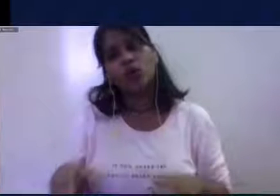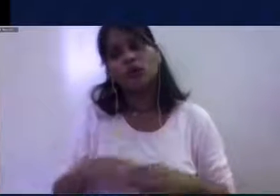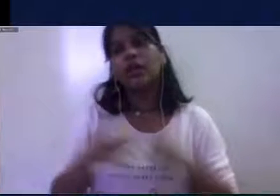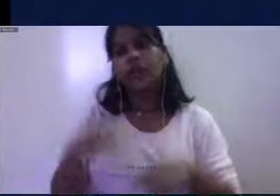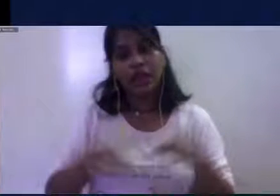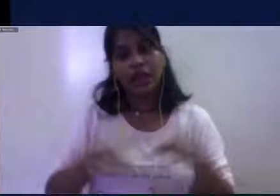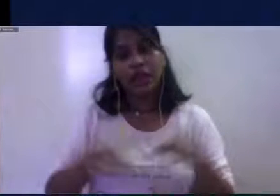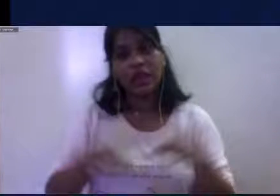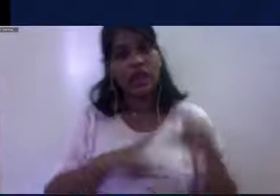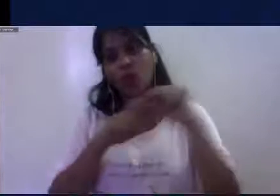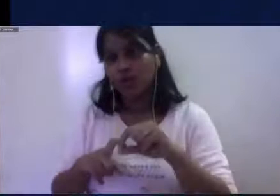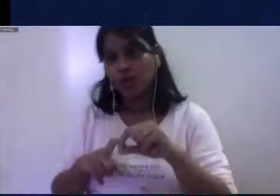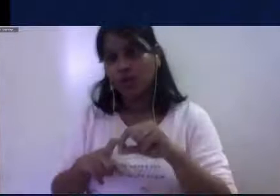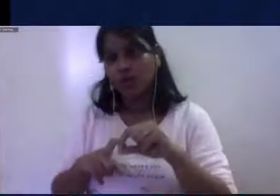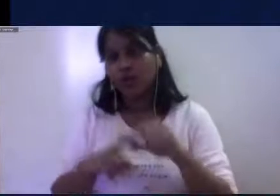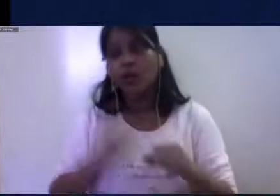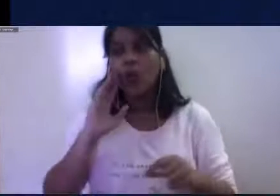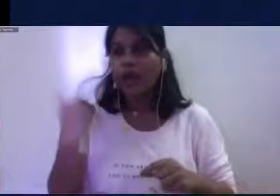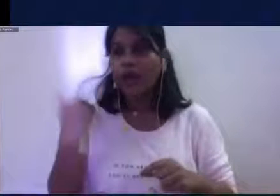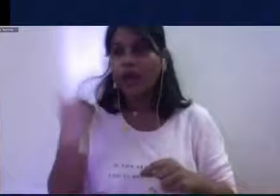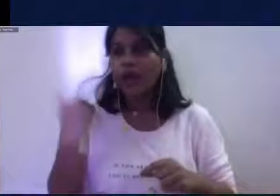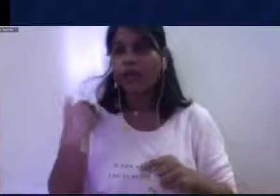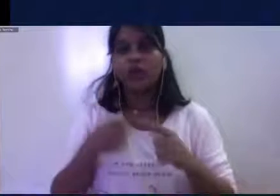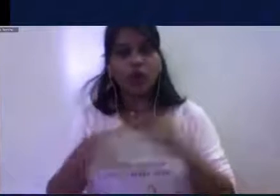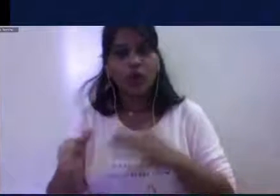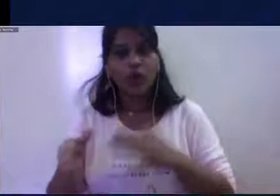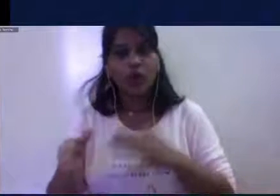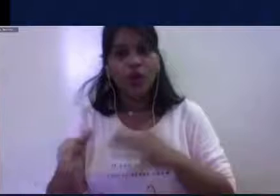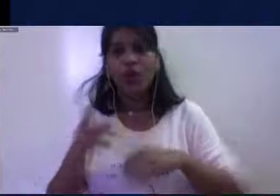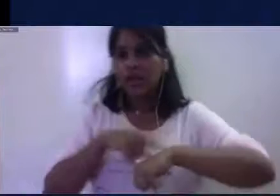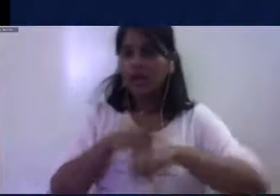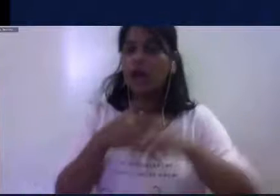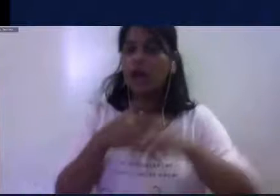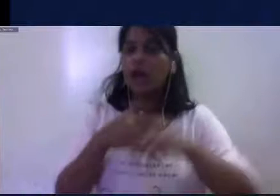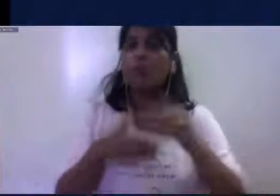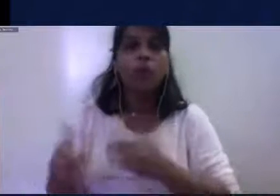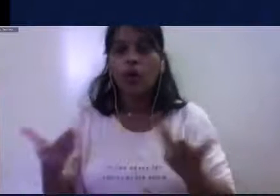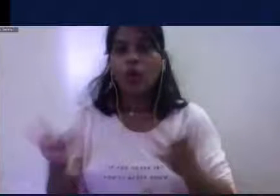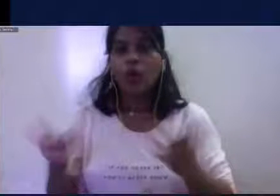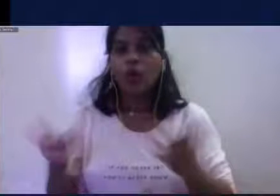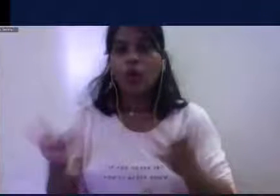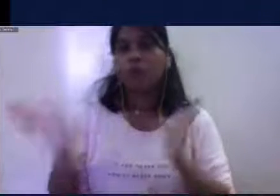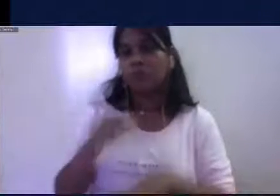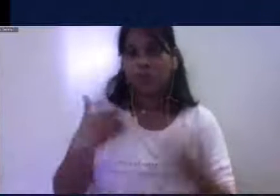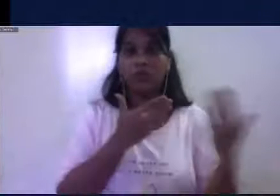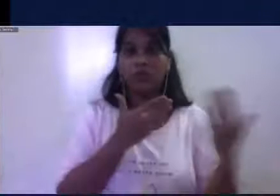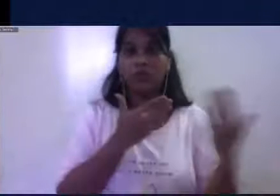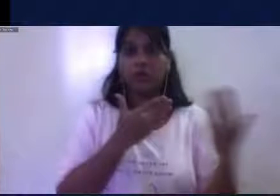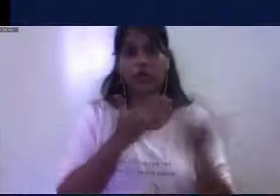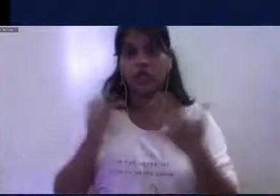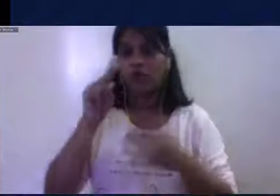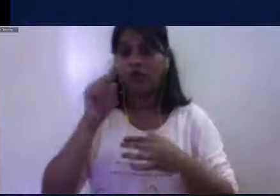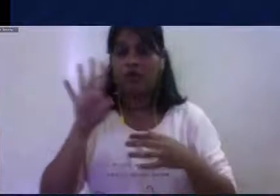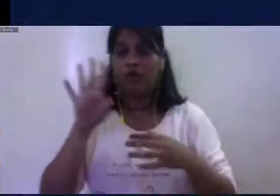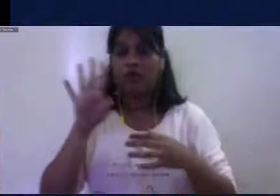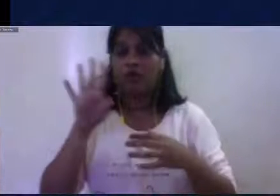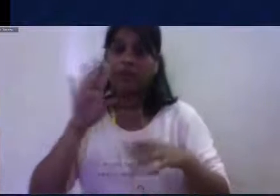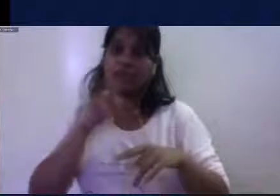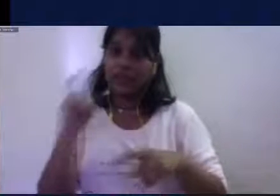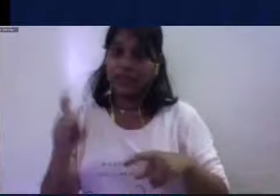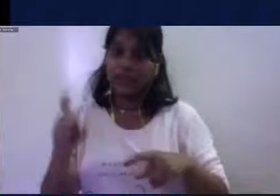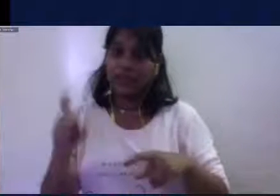question was, when should we go? What time should we go? Ideally, we should study 24/7, but that's